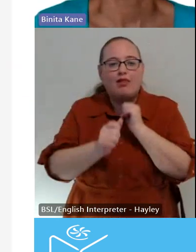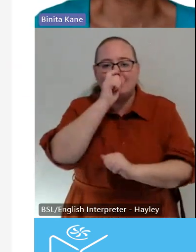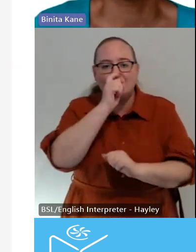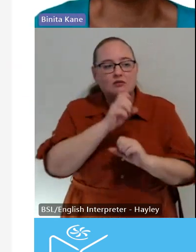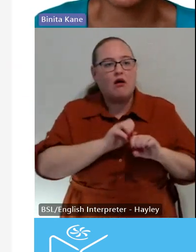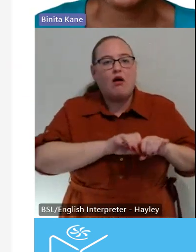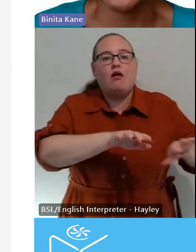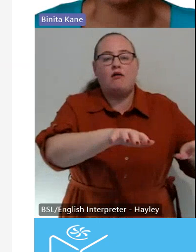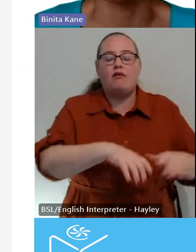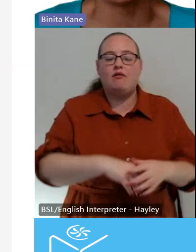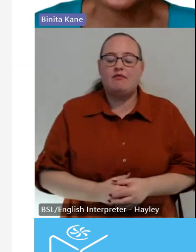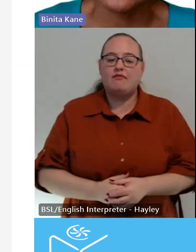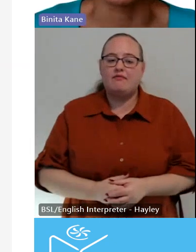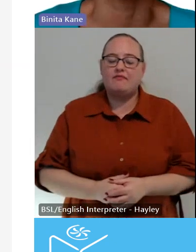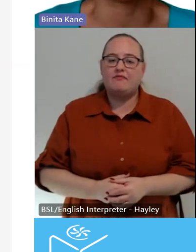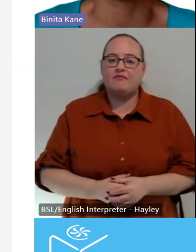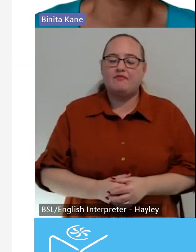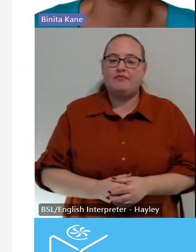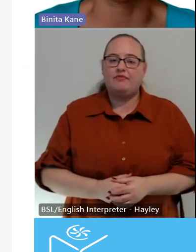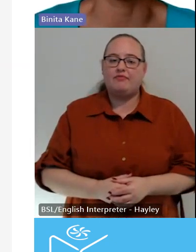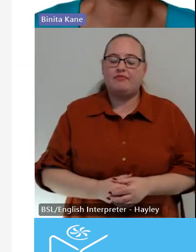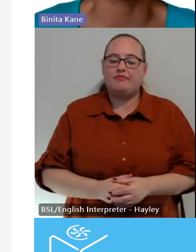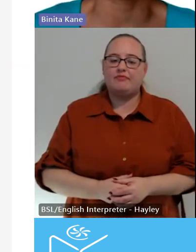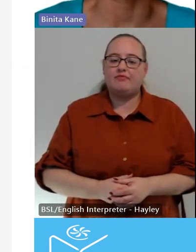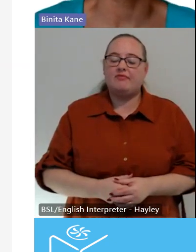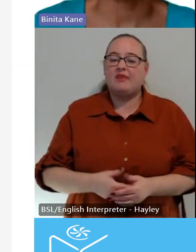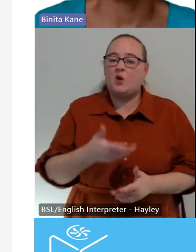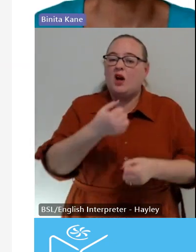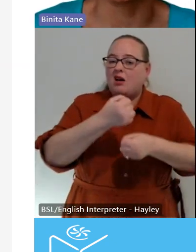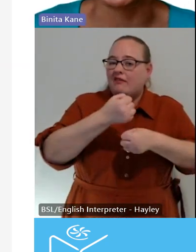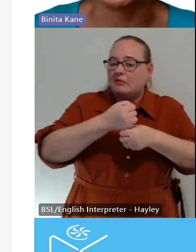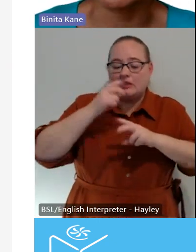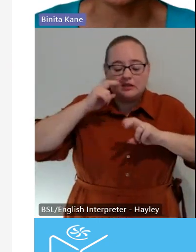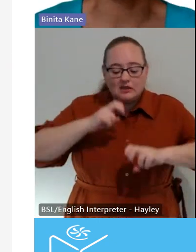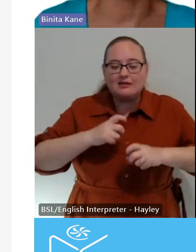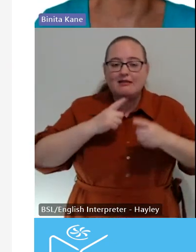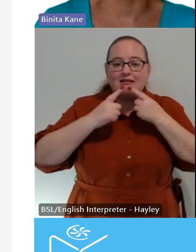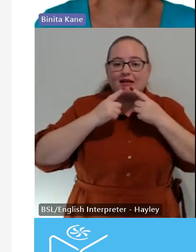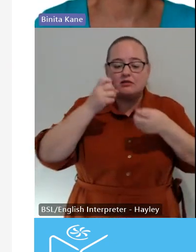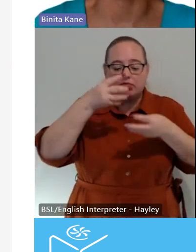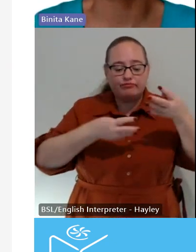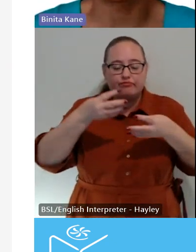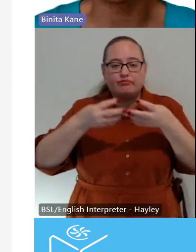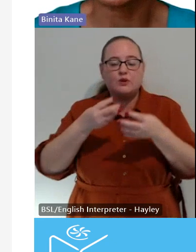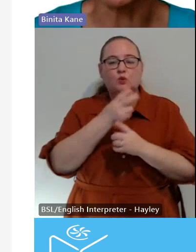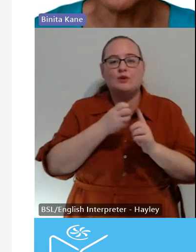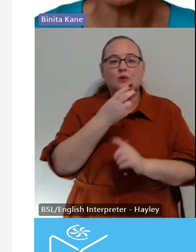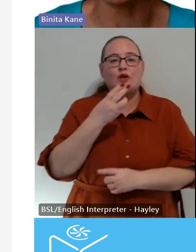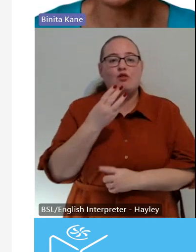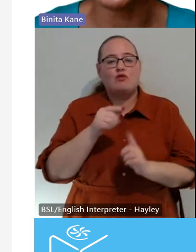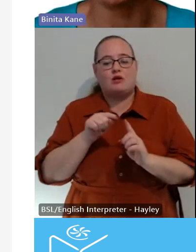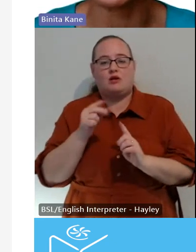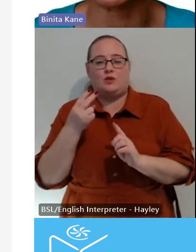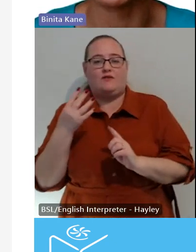And we can see from the government's own data that in 2023-24, which is represented here, nearly